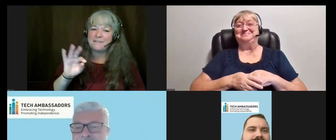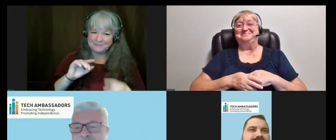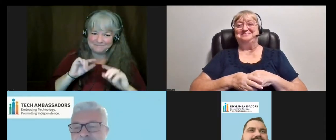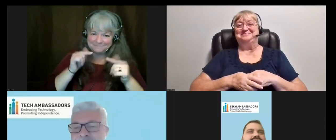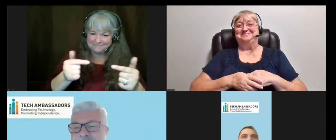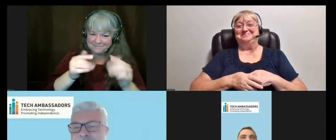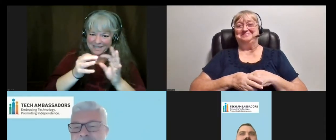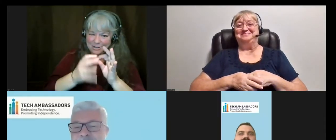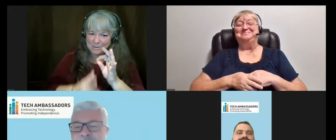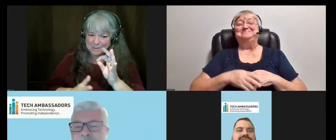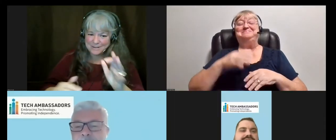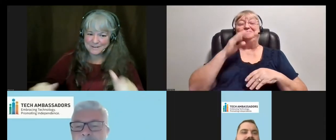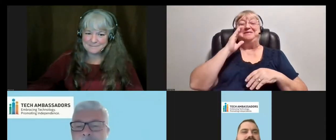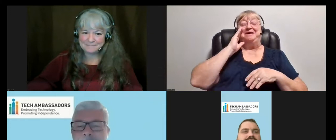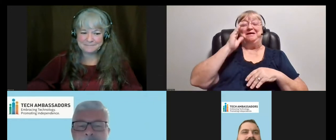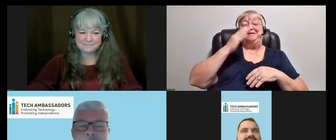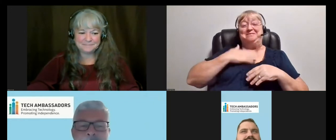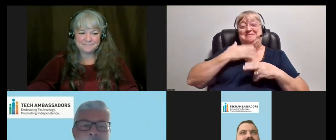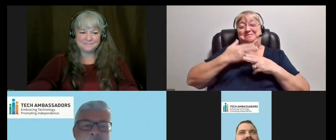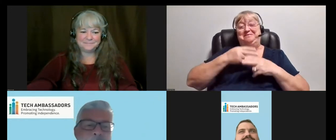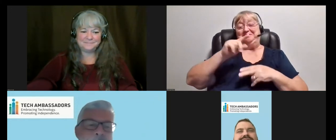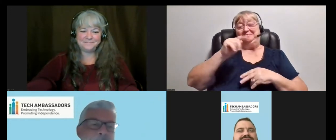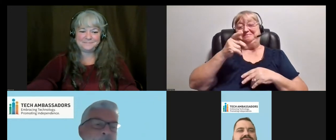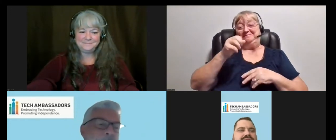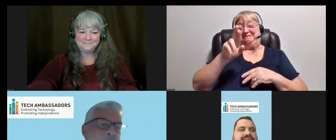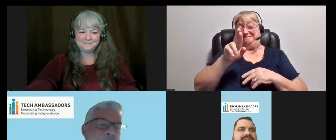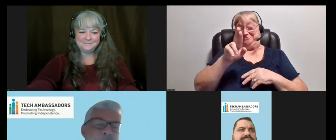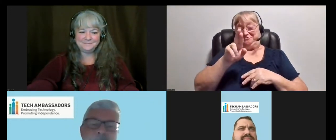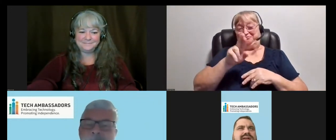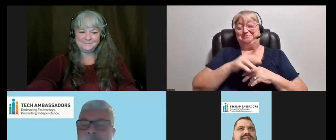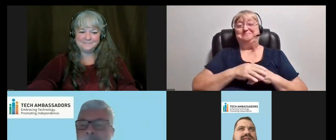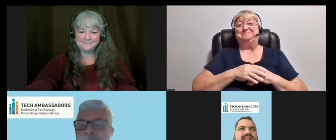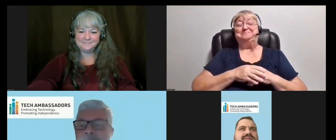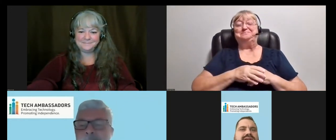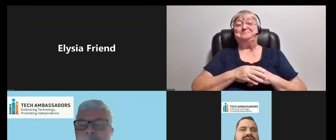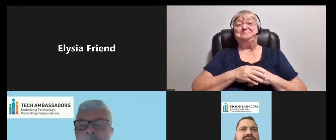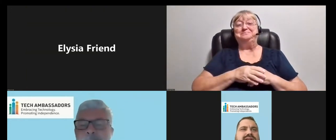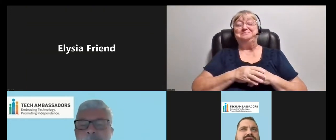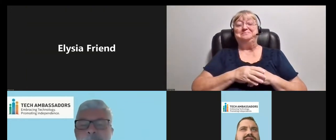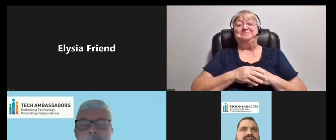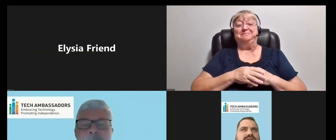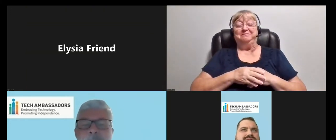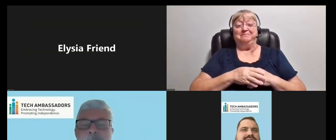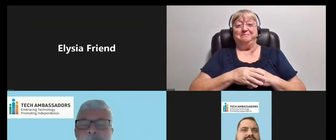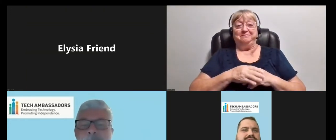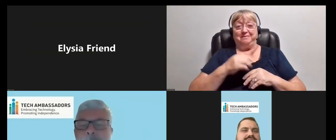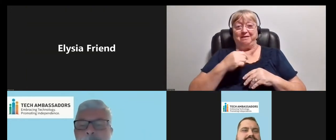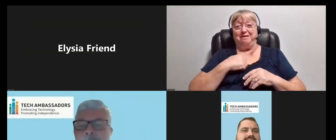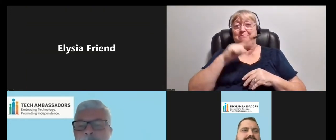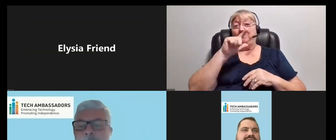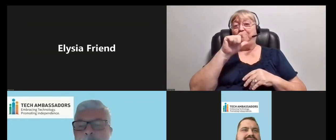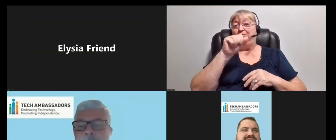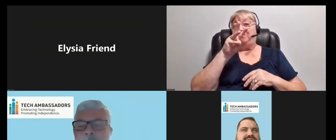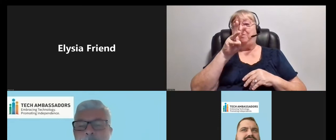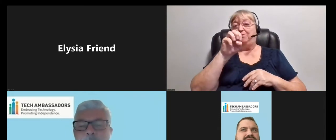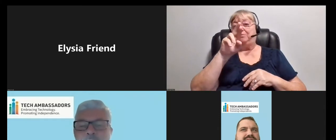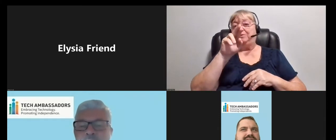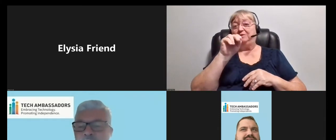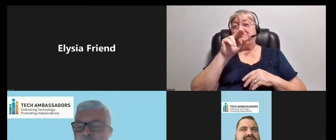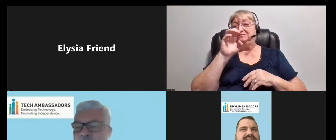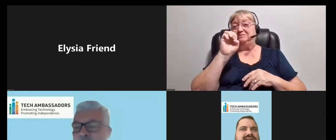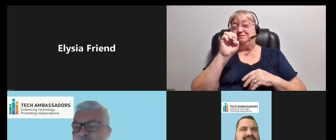Hi, I'm Tanner, and I'm the Lawrence County Tech